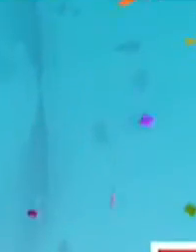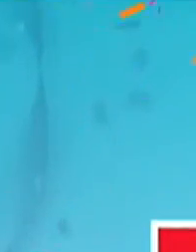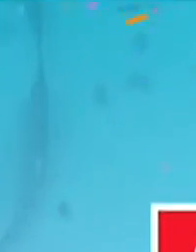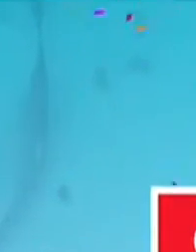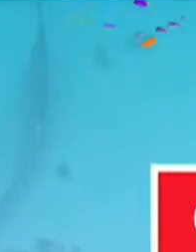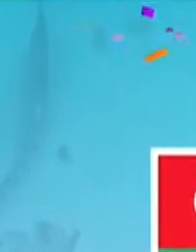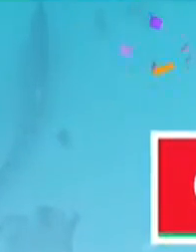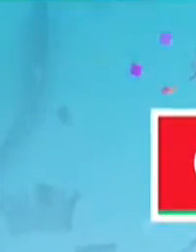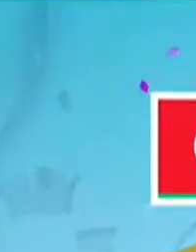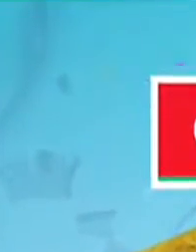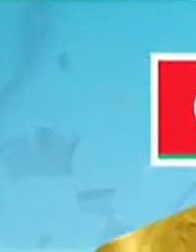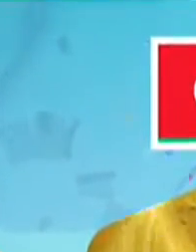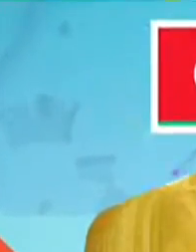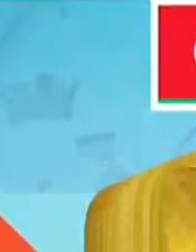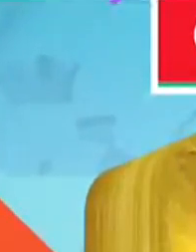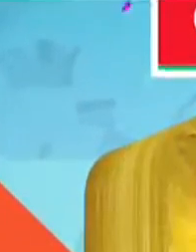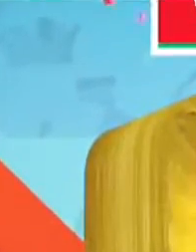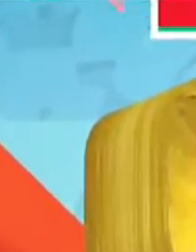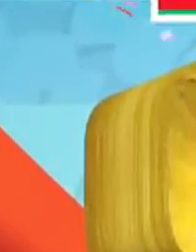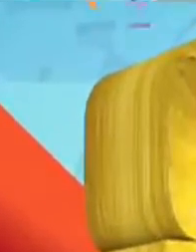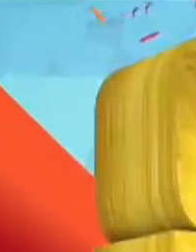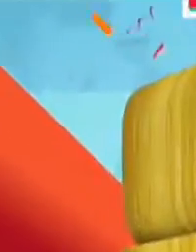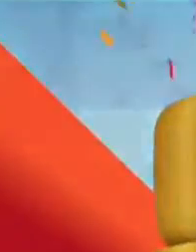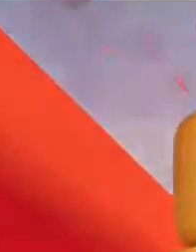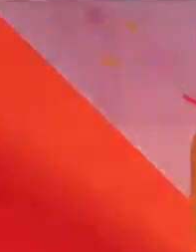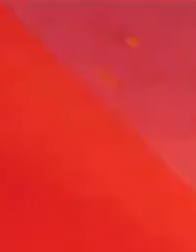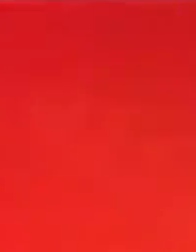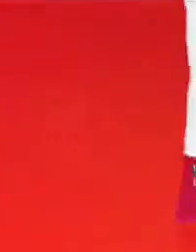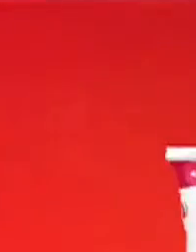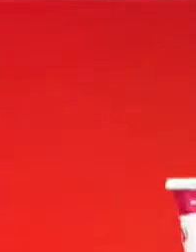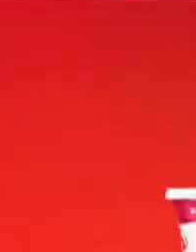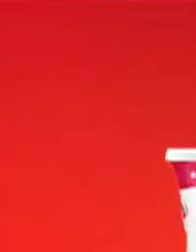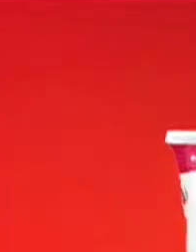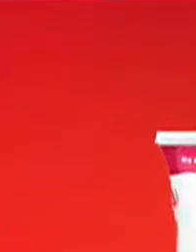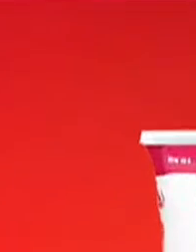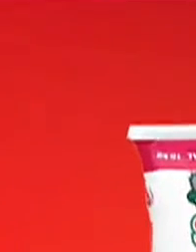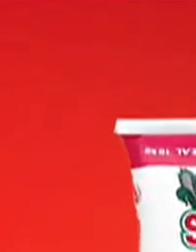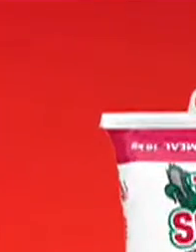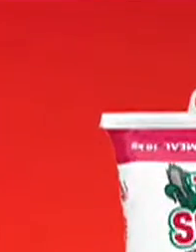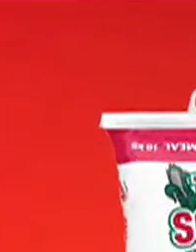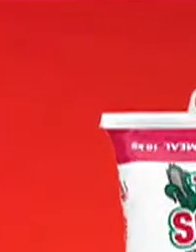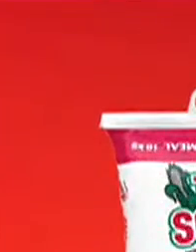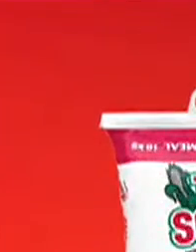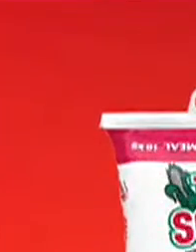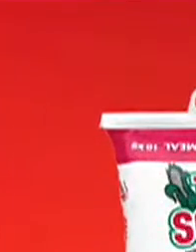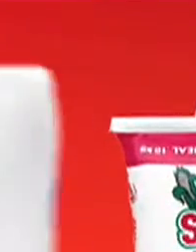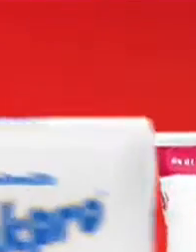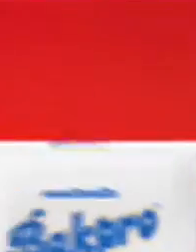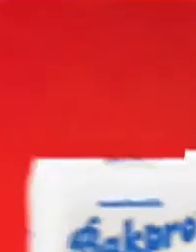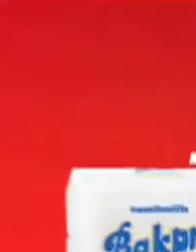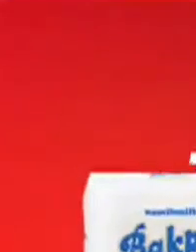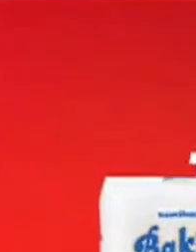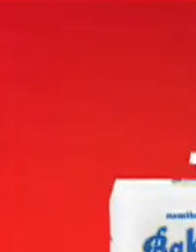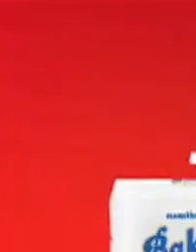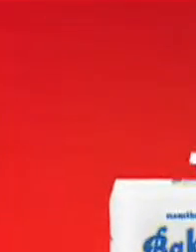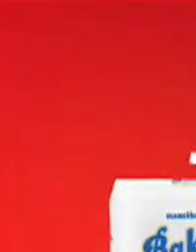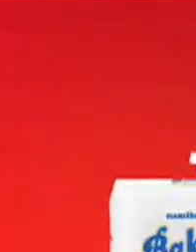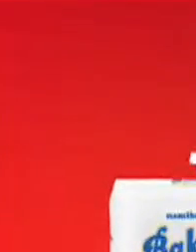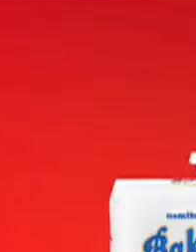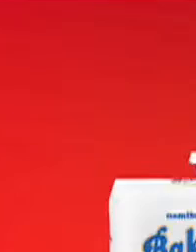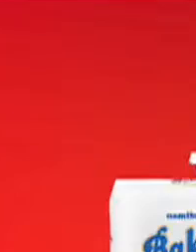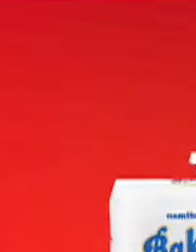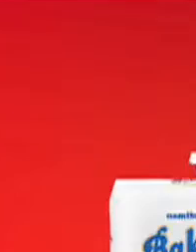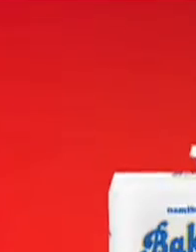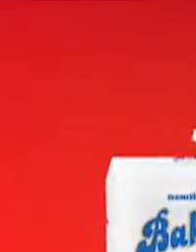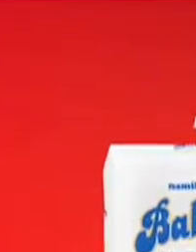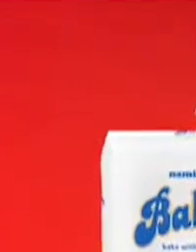Great combo deal from Choppies. Top Score maize meal 10 kilograms, Buck Pro Fed Cook flour 10 kilograms,